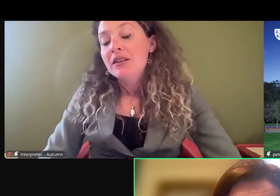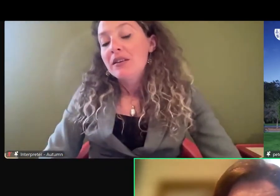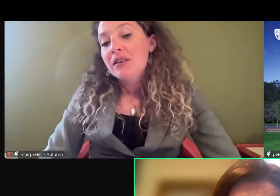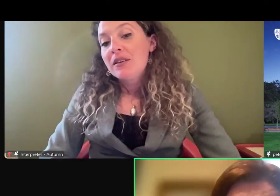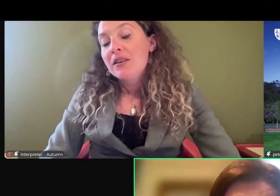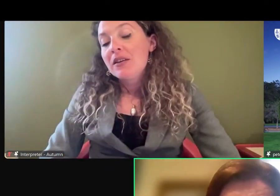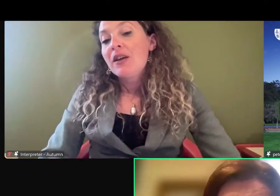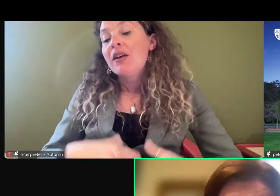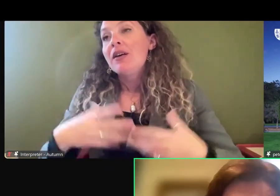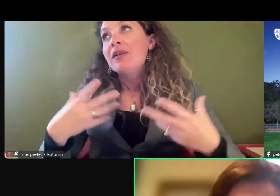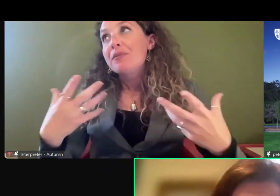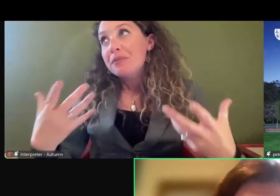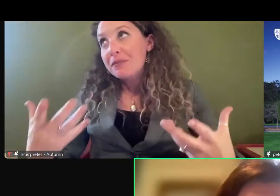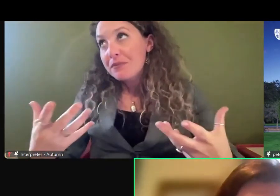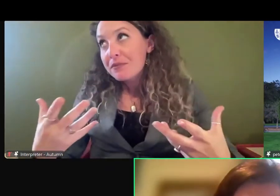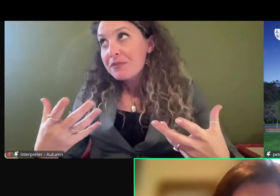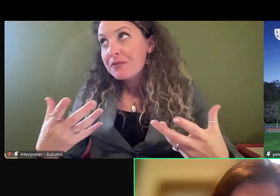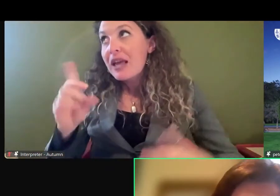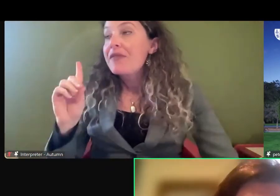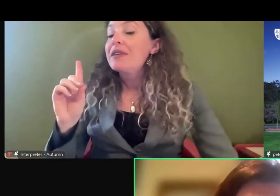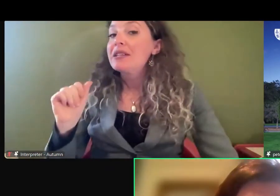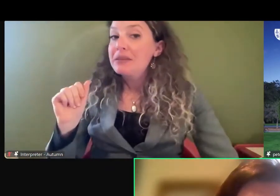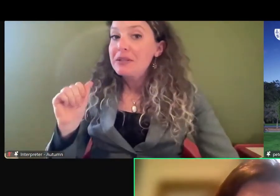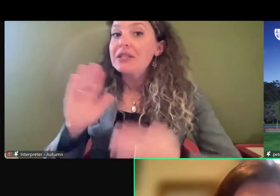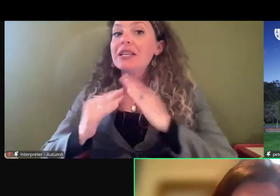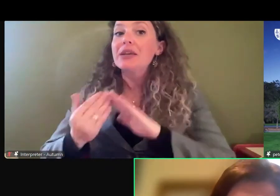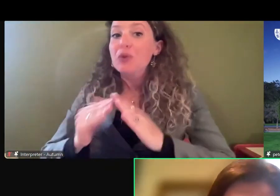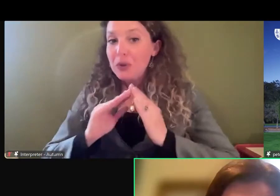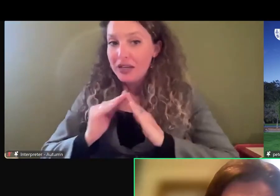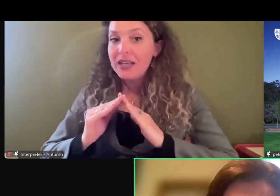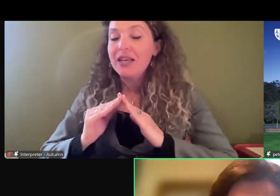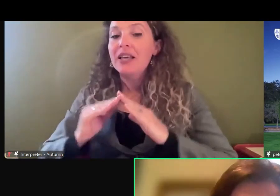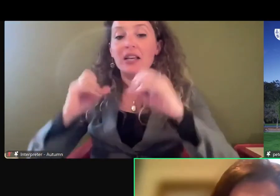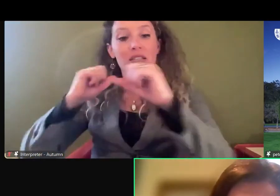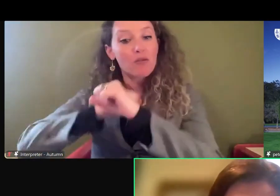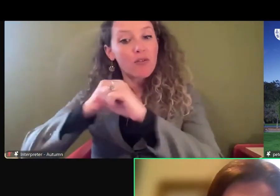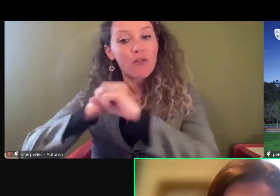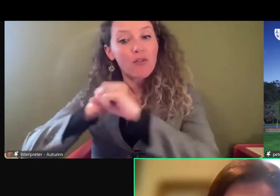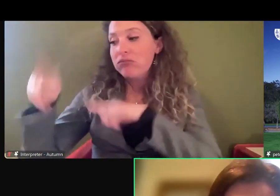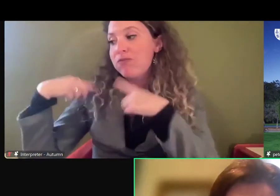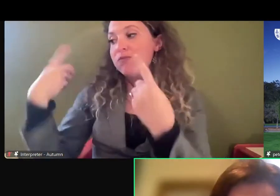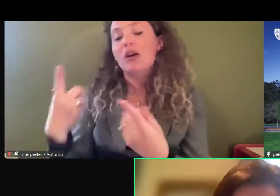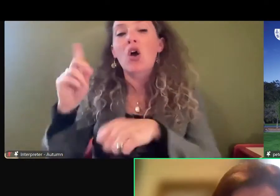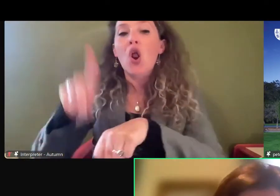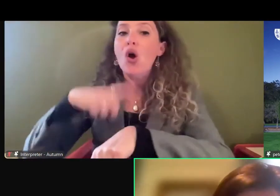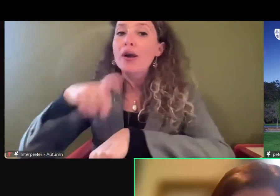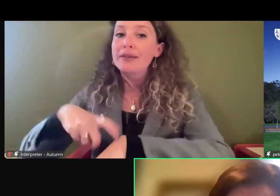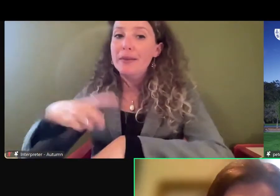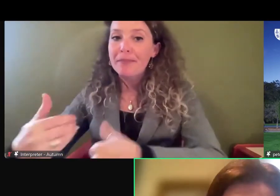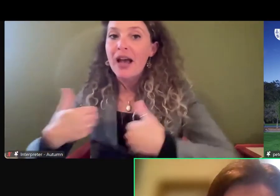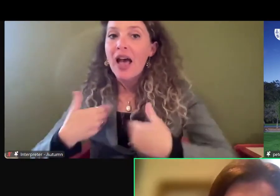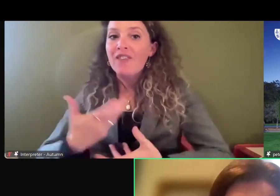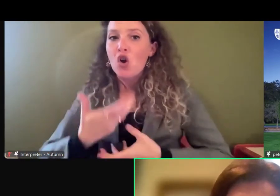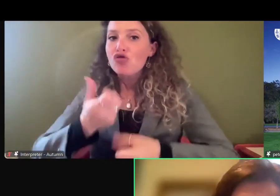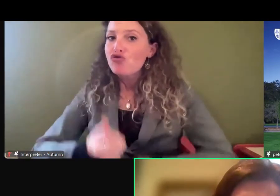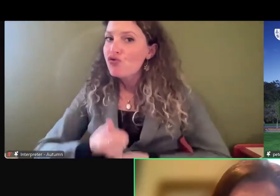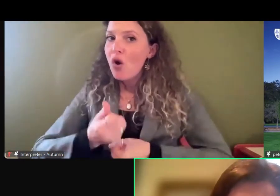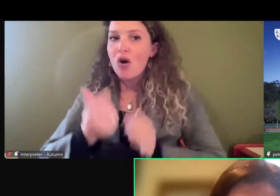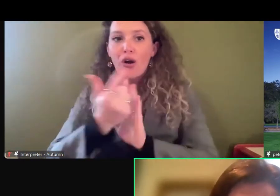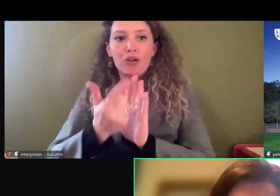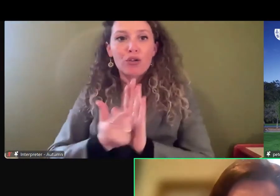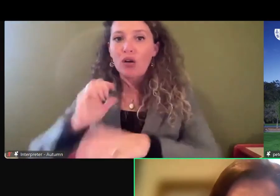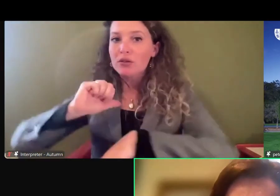So, the disability community has fought, for a long time to try to have strong laws in